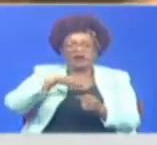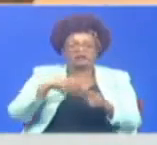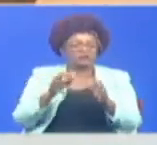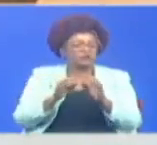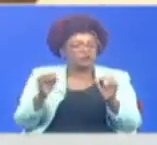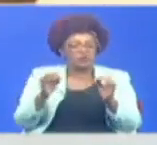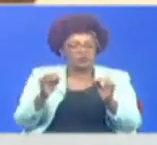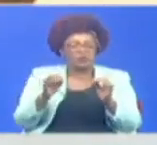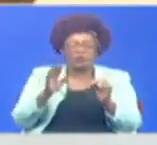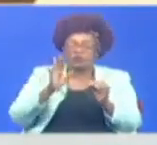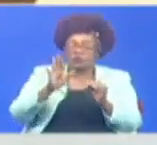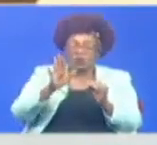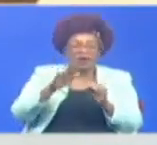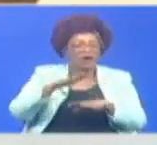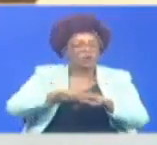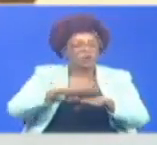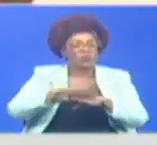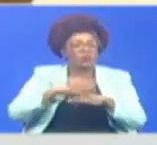good person,